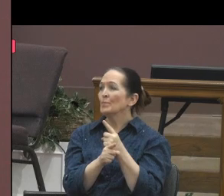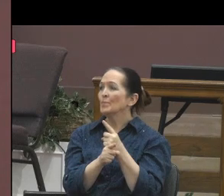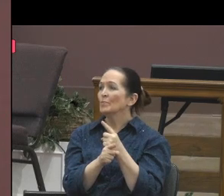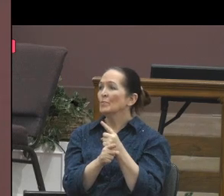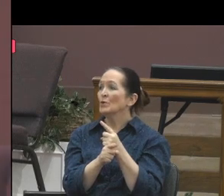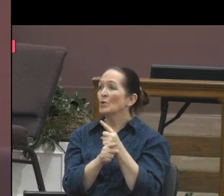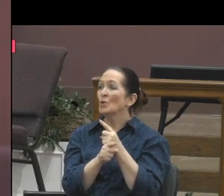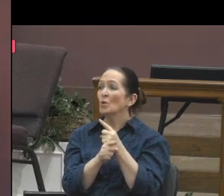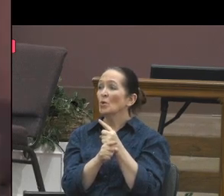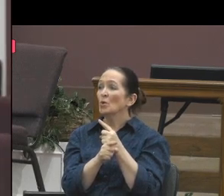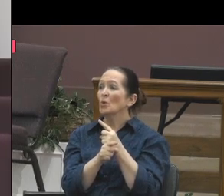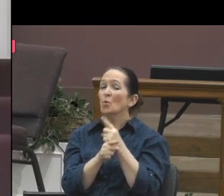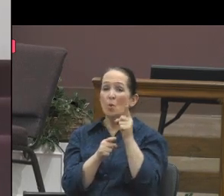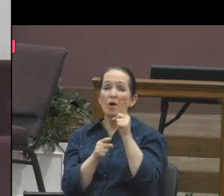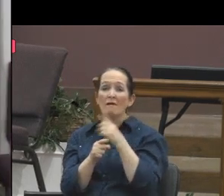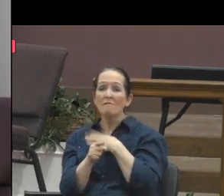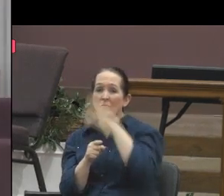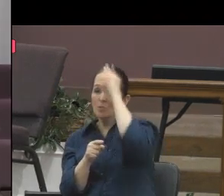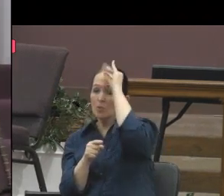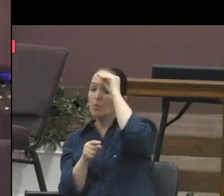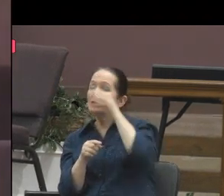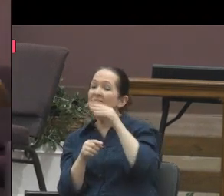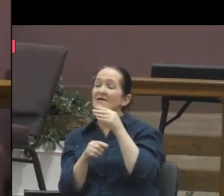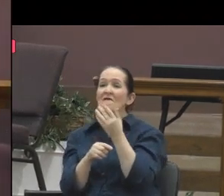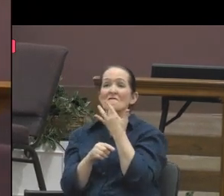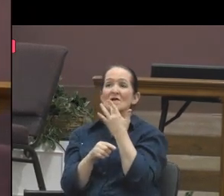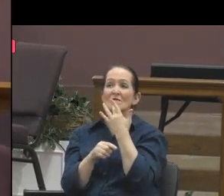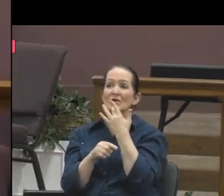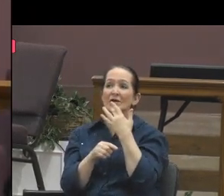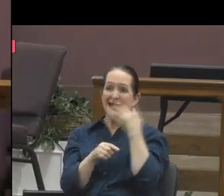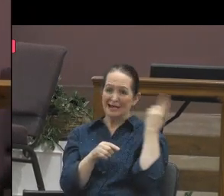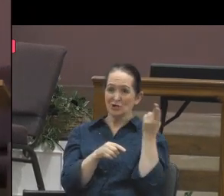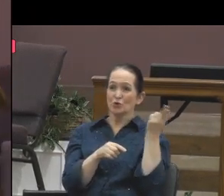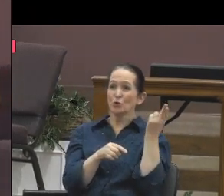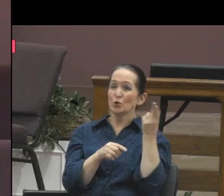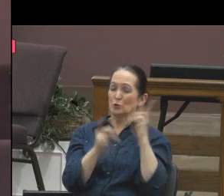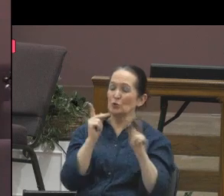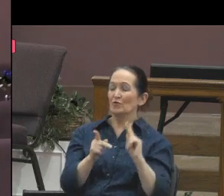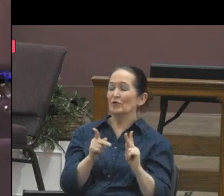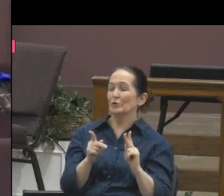one of the boys' favorite historical figures